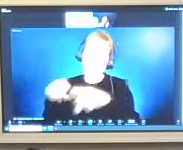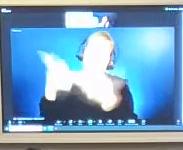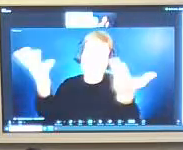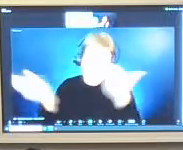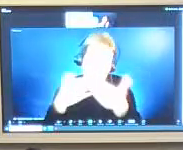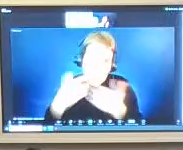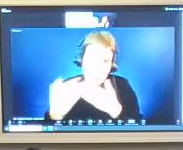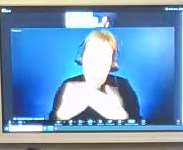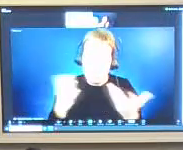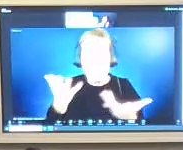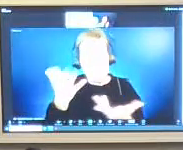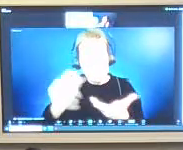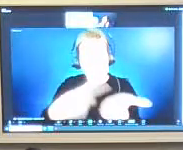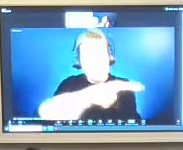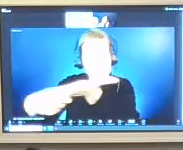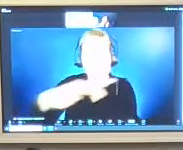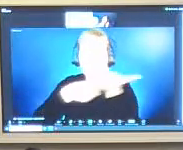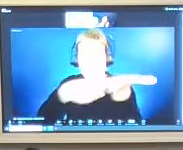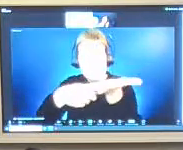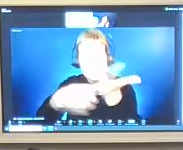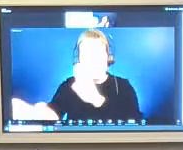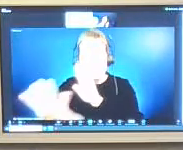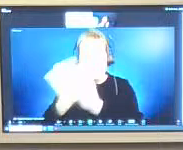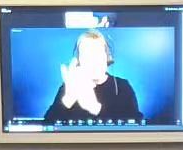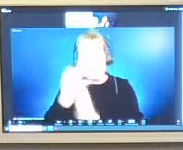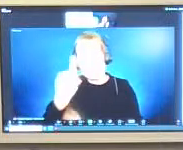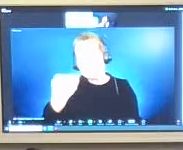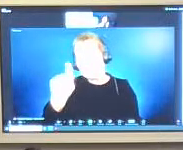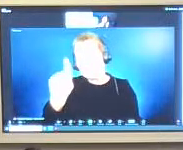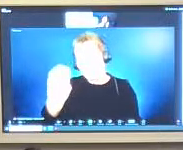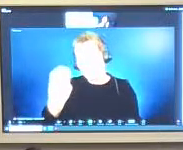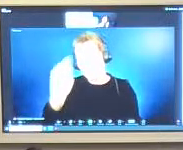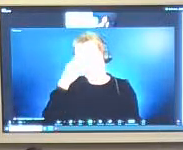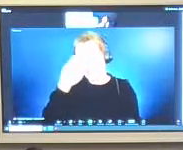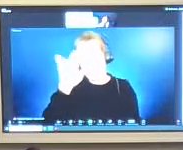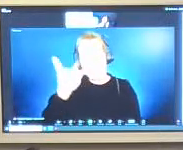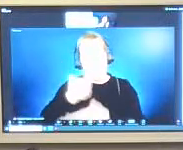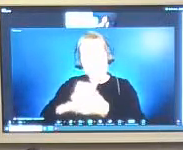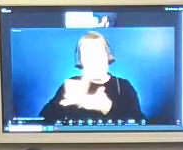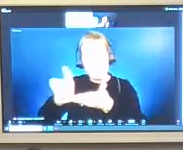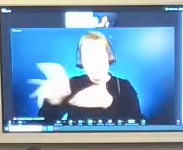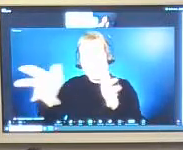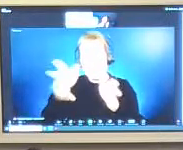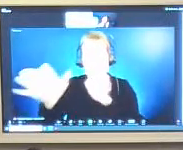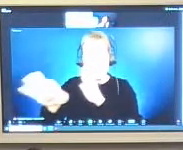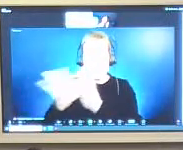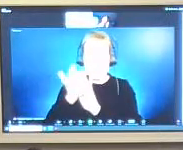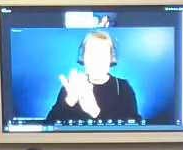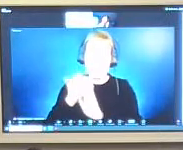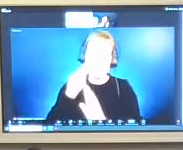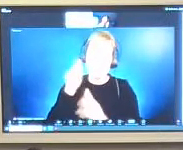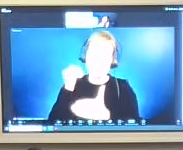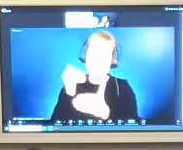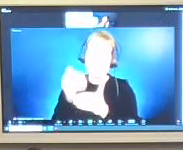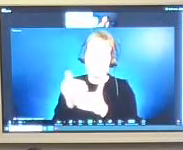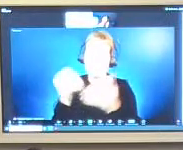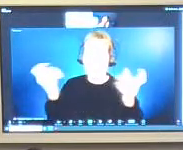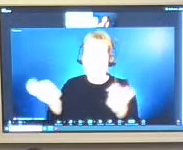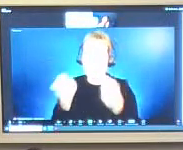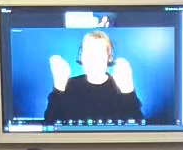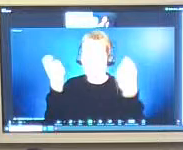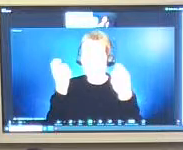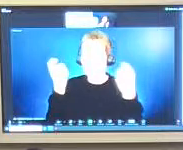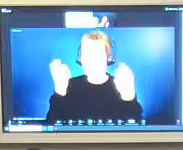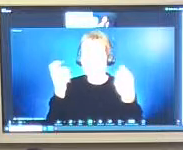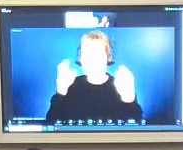we can talk about a date for that, the week of leading into the anniversary or having it actually on the anniversary.